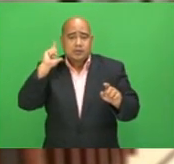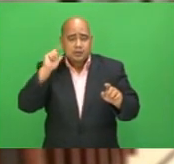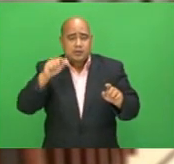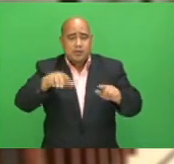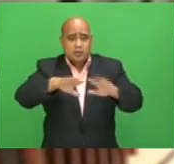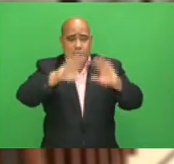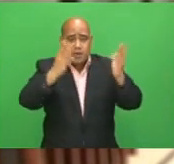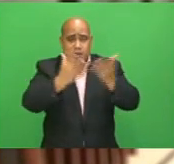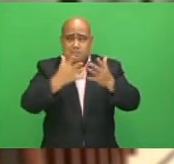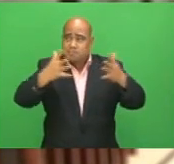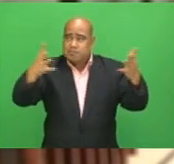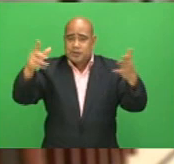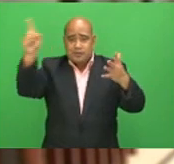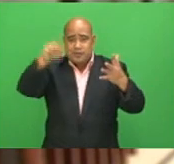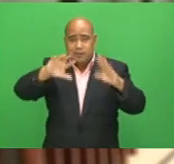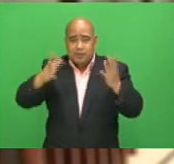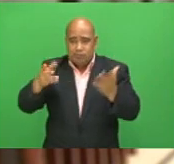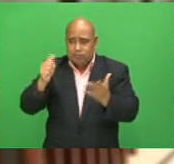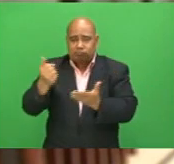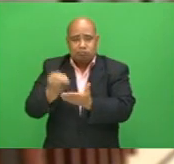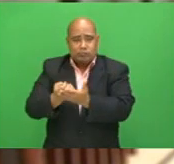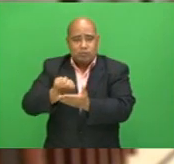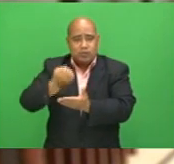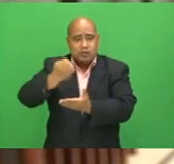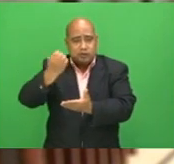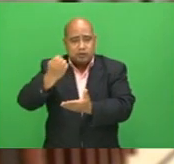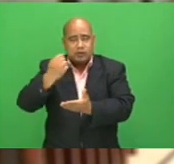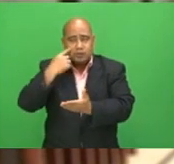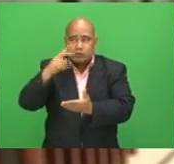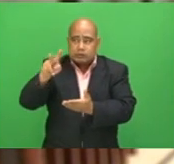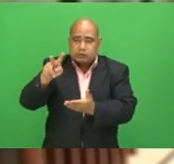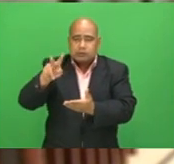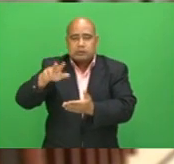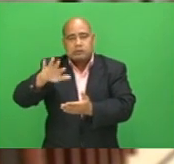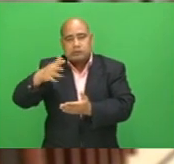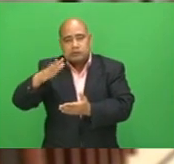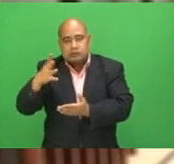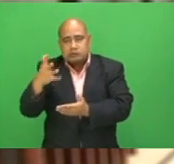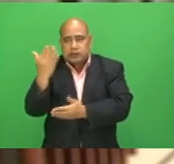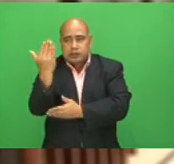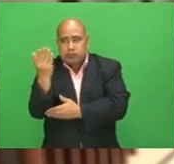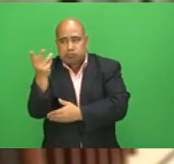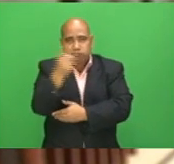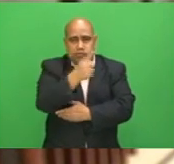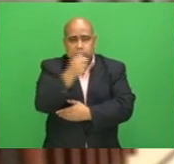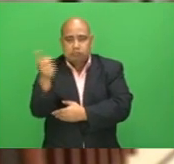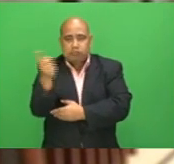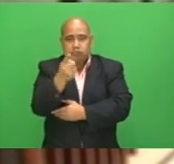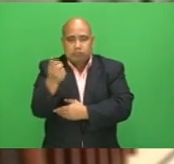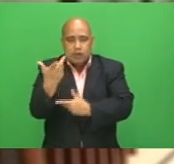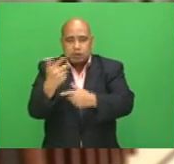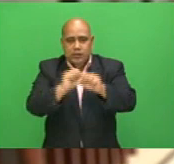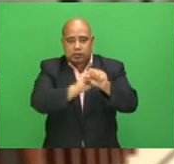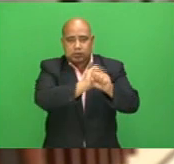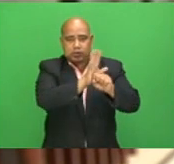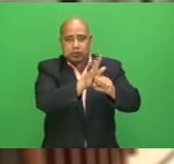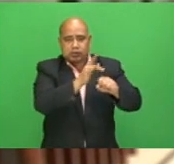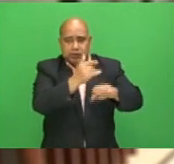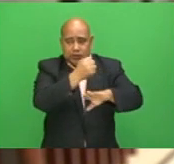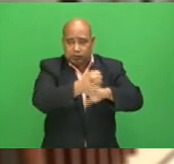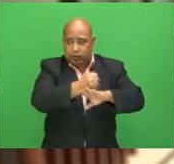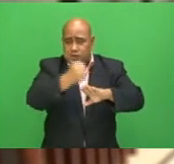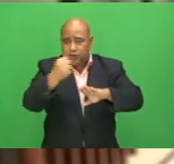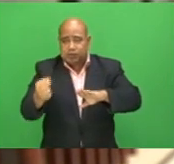is extraordinarily uncertain and will depend both on containing the coronavirus and on government efforts to support